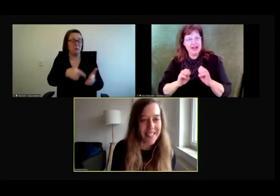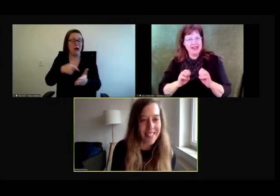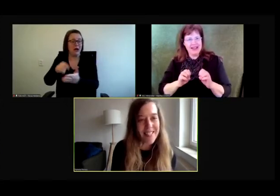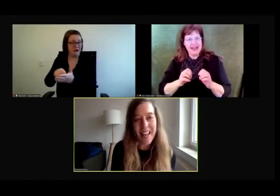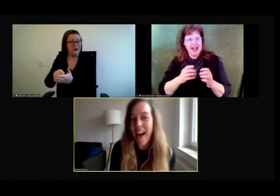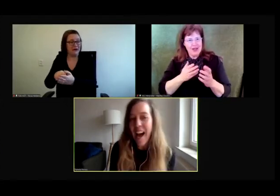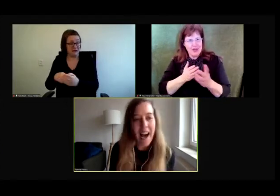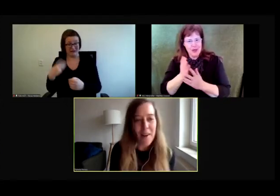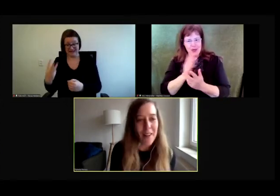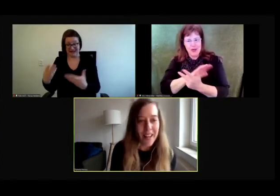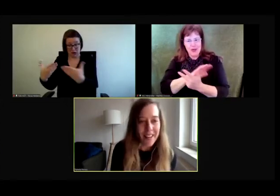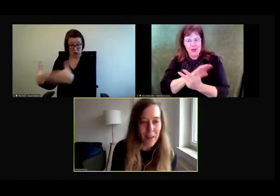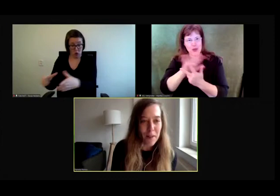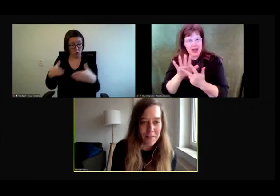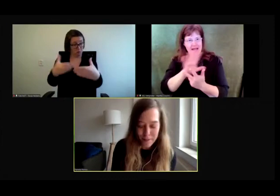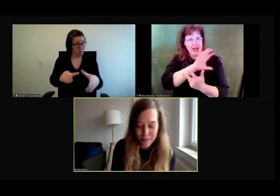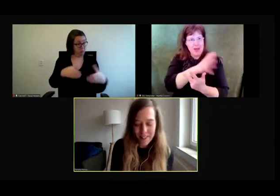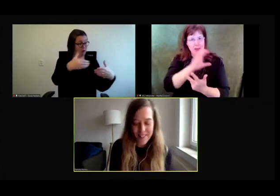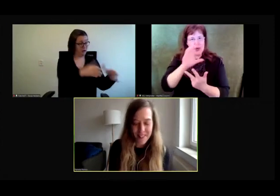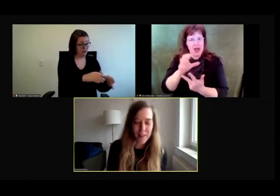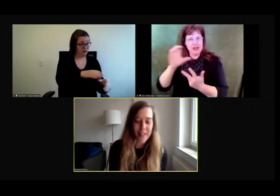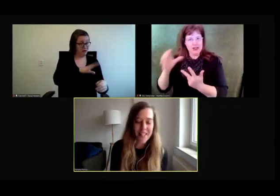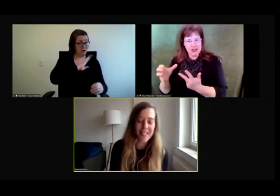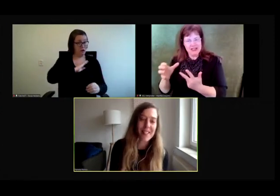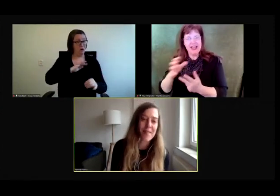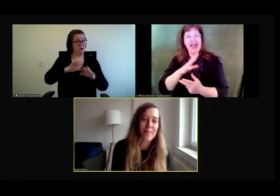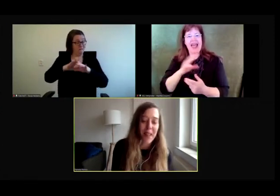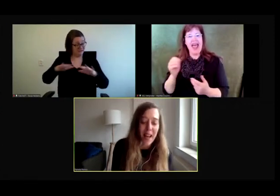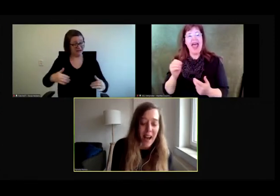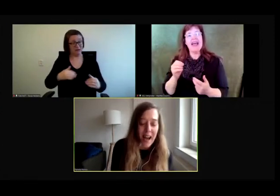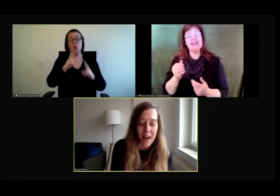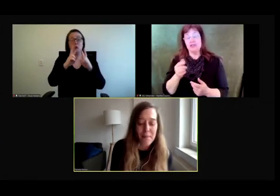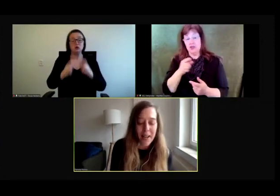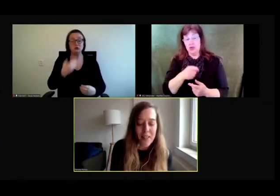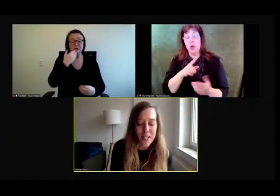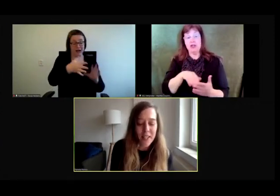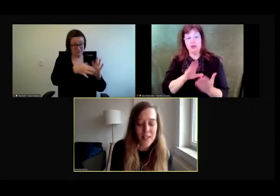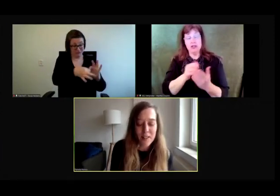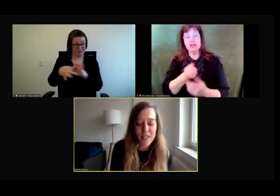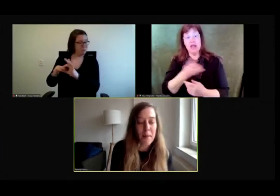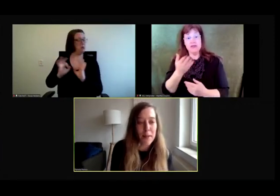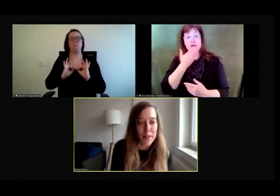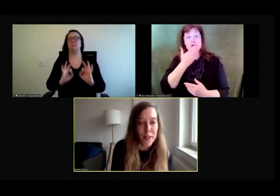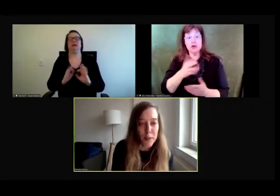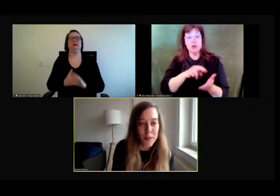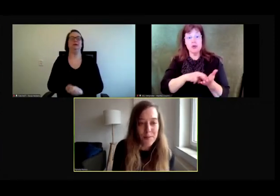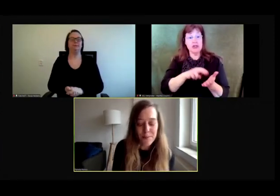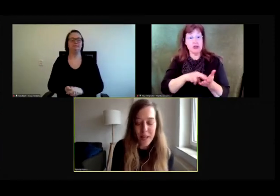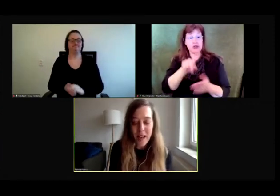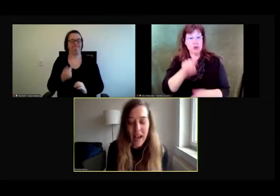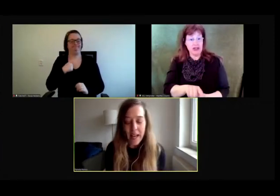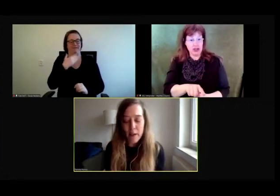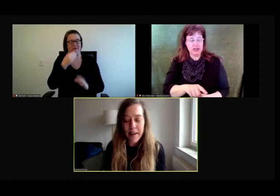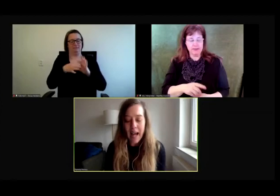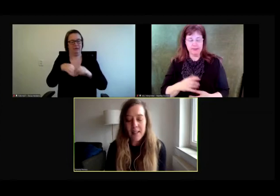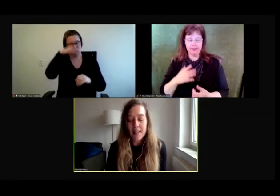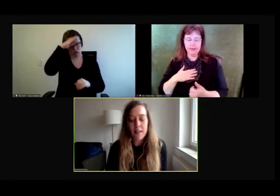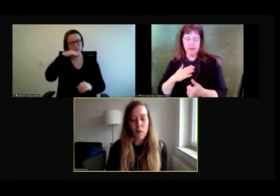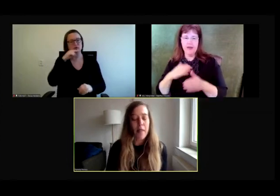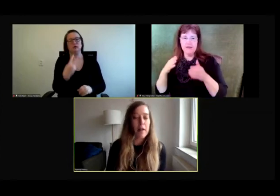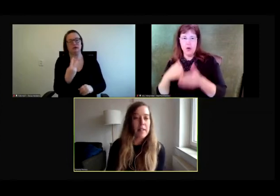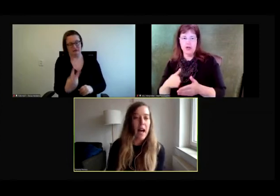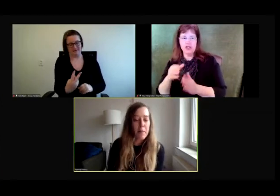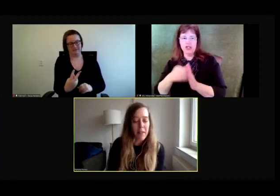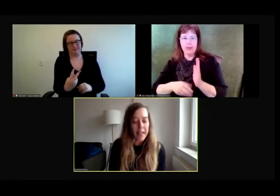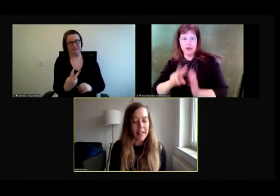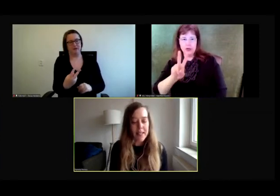3 populations and a number of different research questions. My question concerns chapter 2 and your